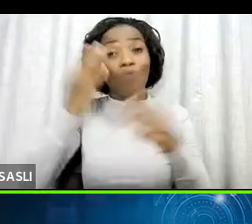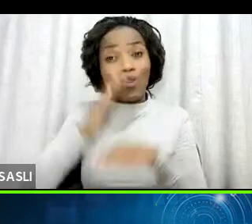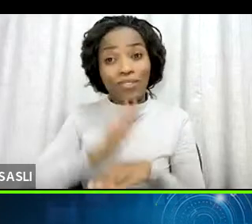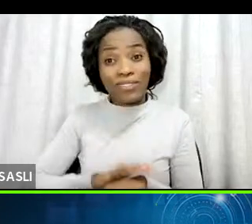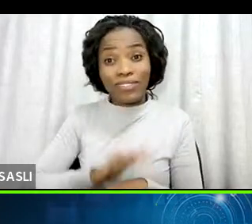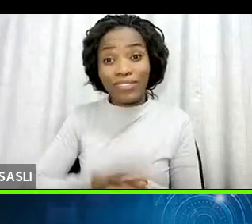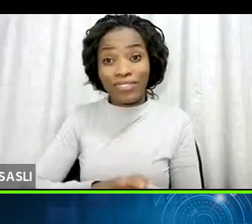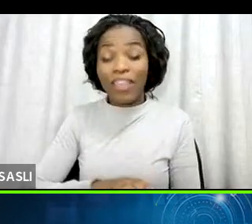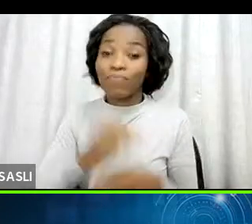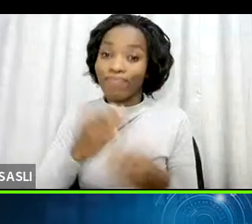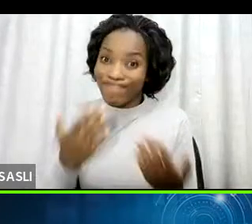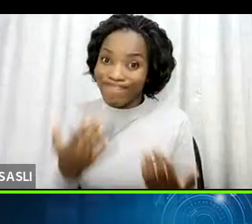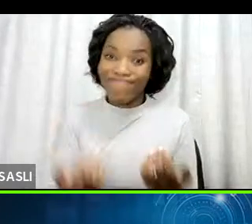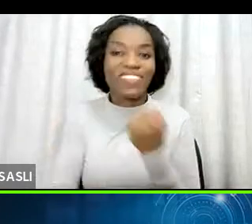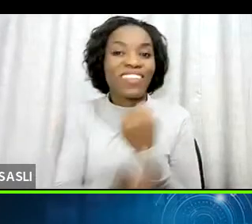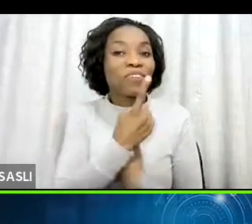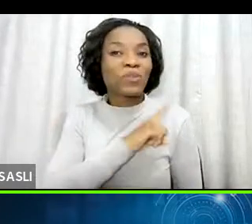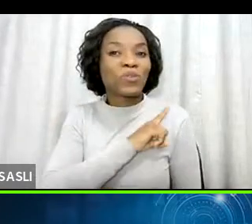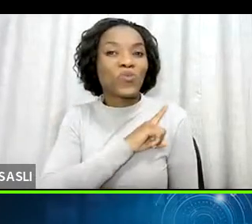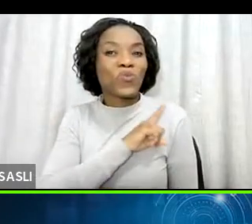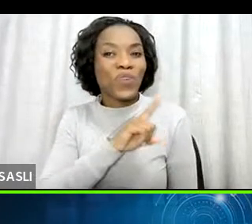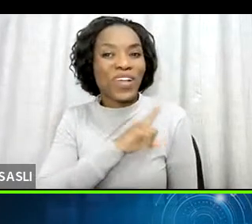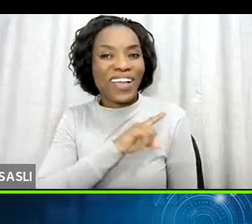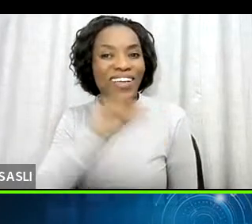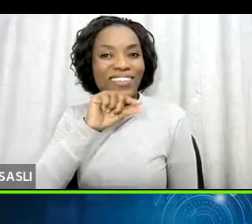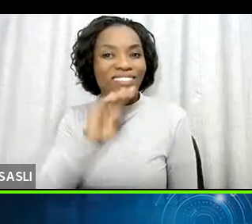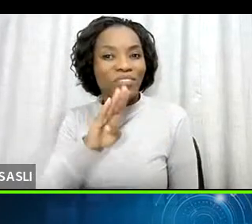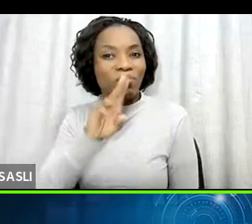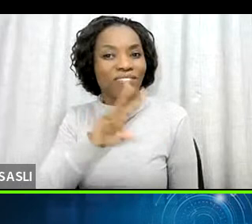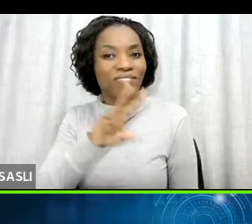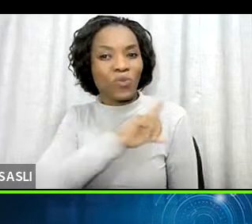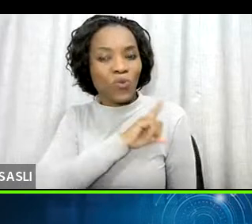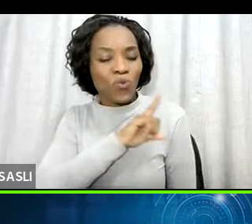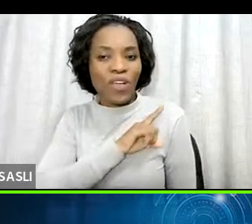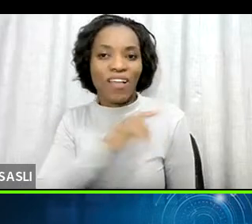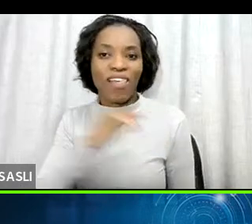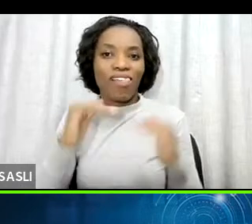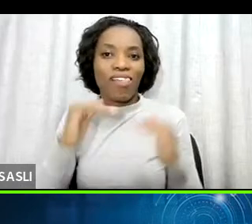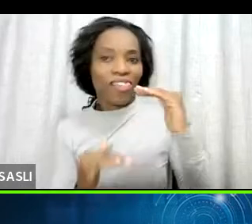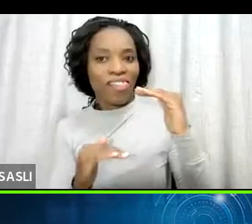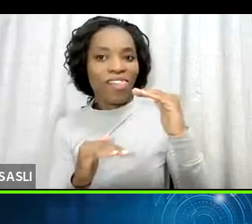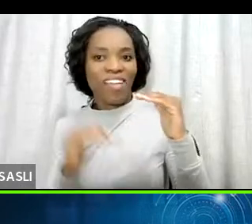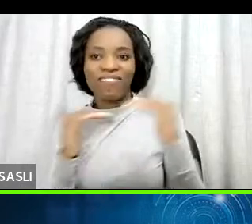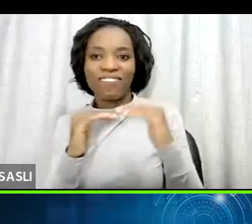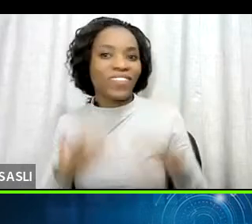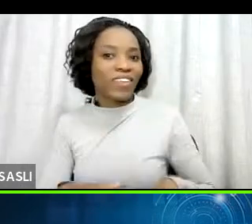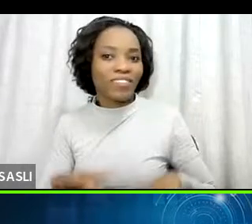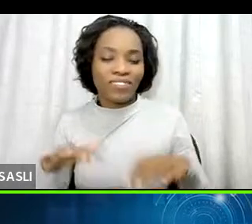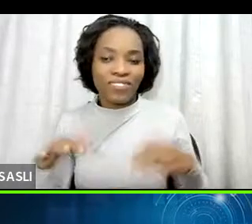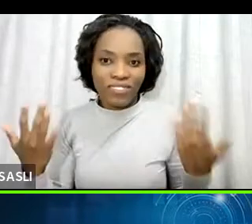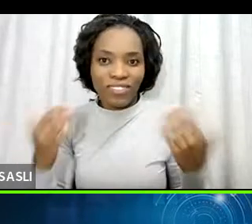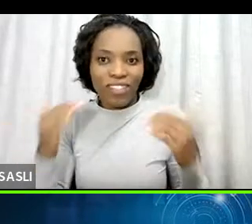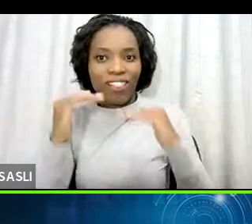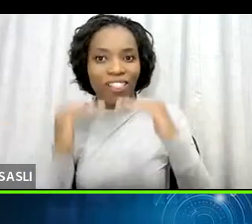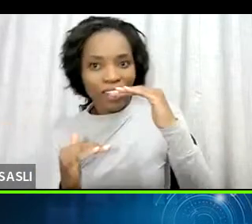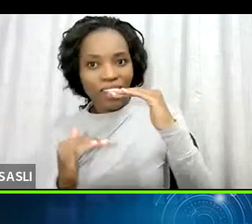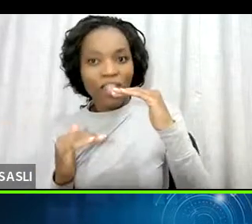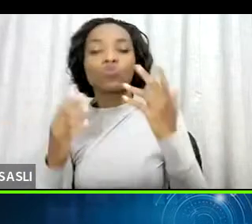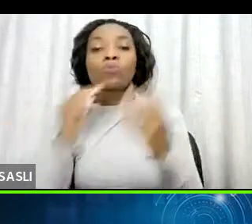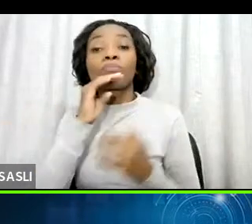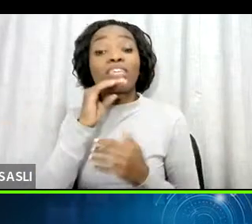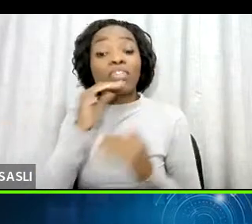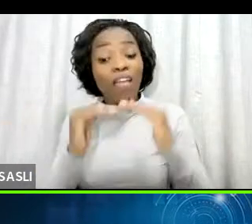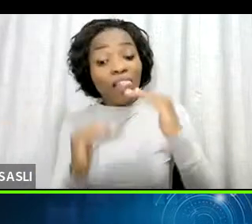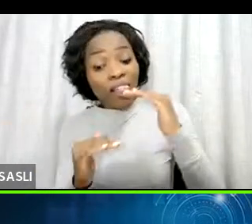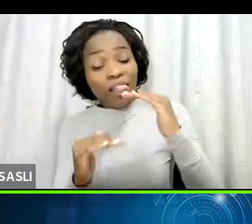of the root causes of gender-based violence is inequality, whether inequality is as a result